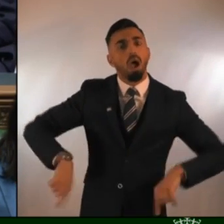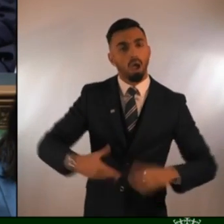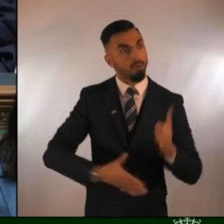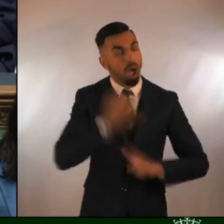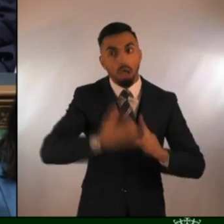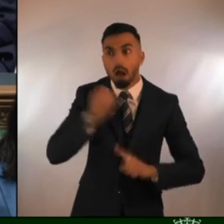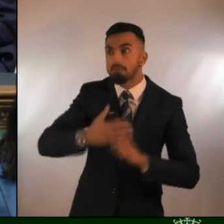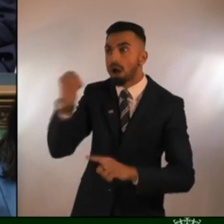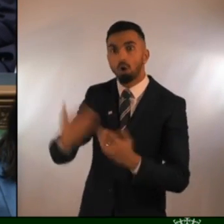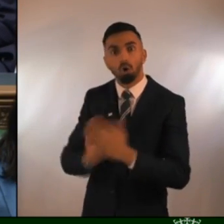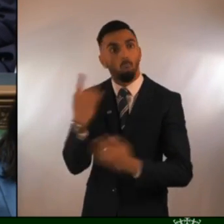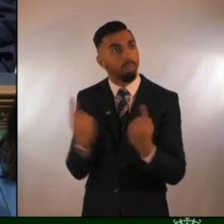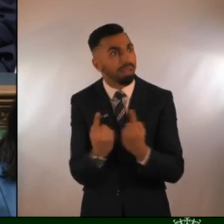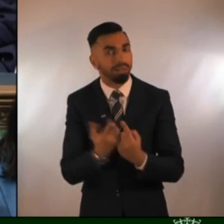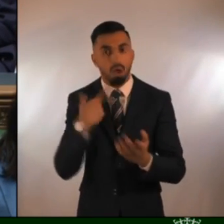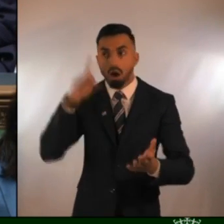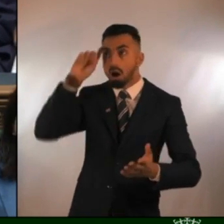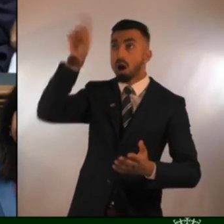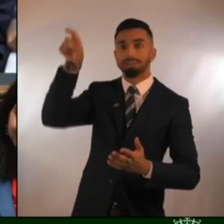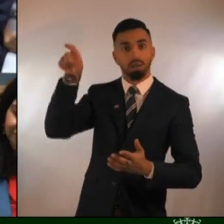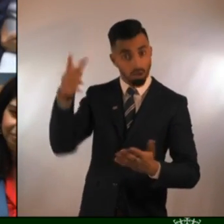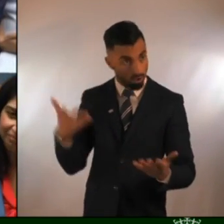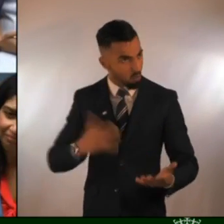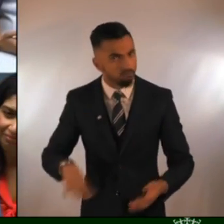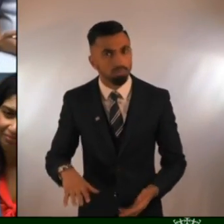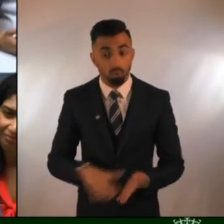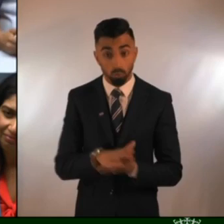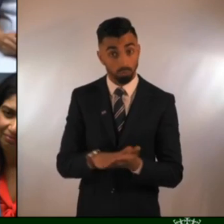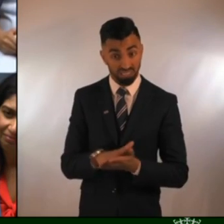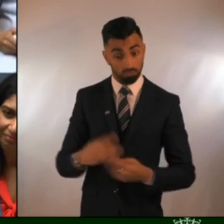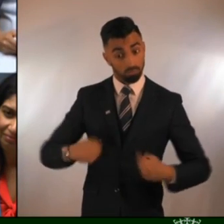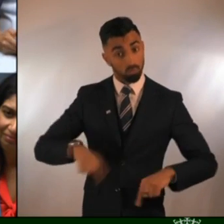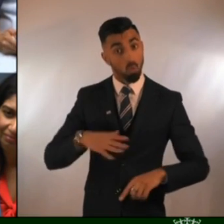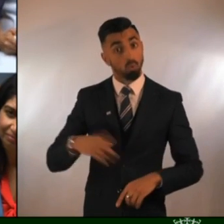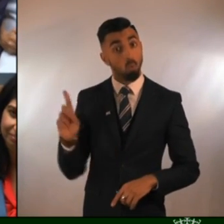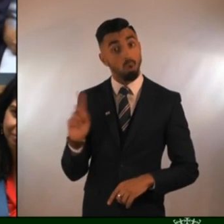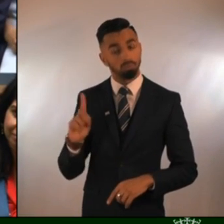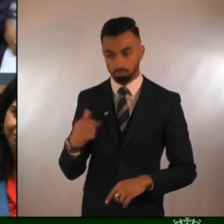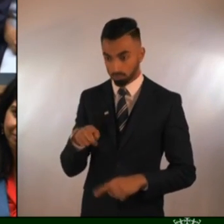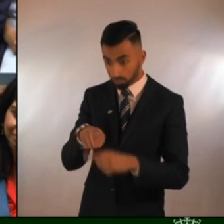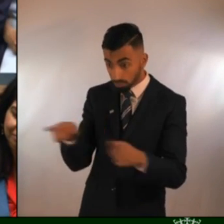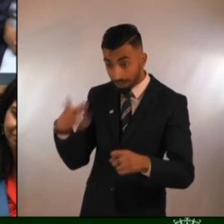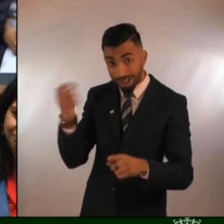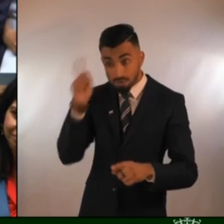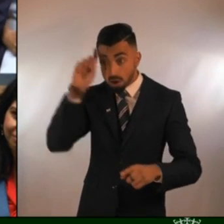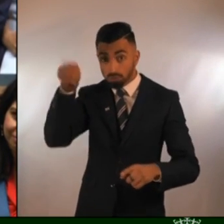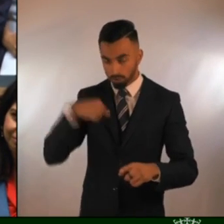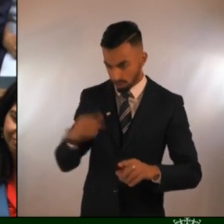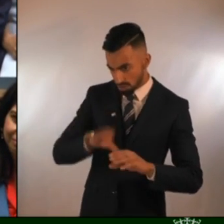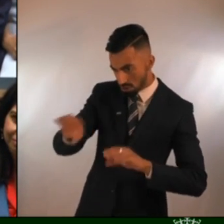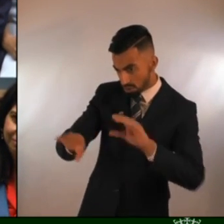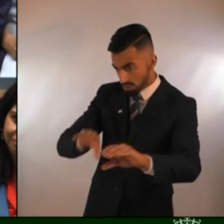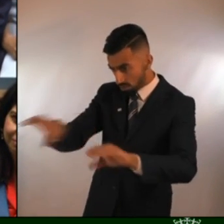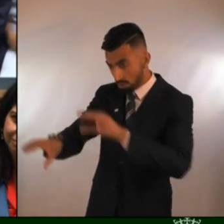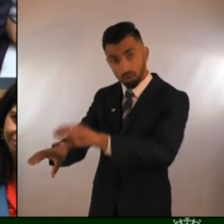to invest in ideas. Madam Deputy Speaker, in our manifesto, we made a promise to double investment in research